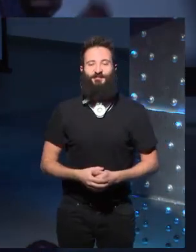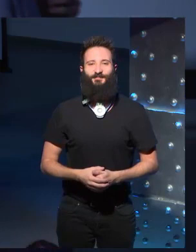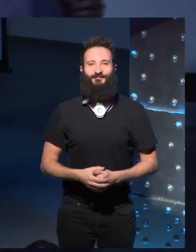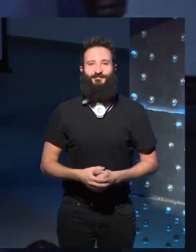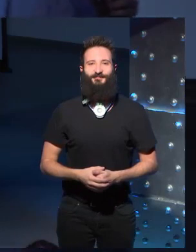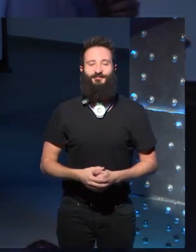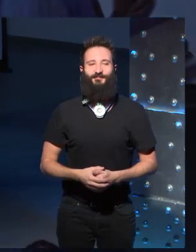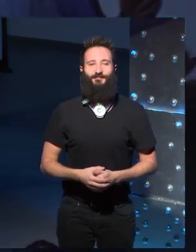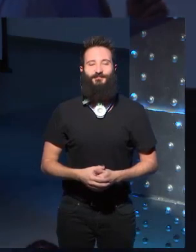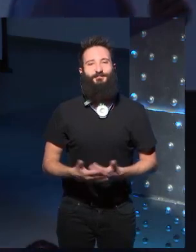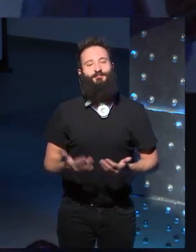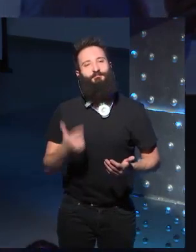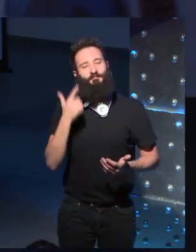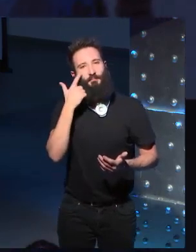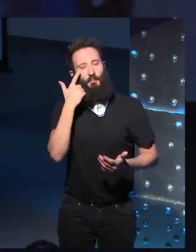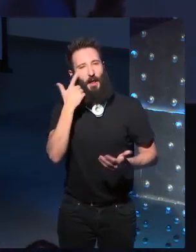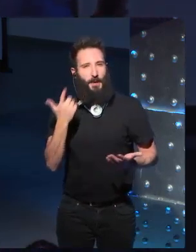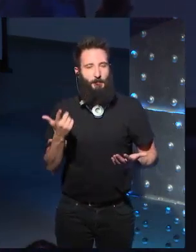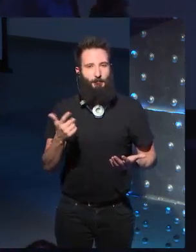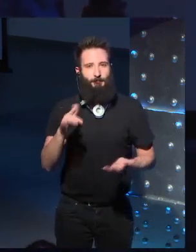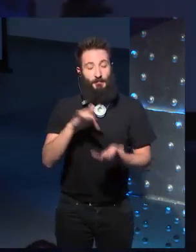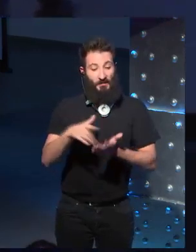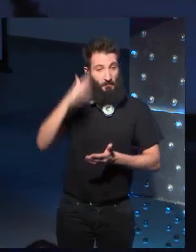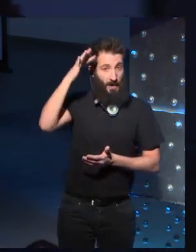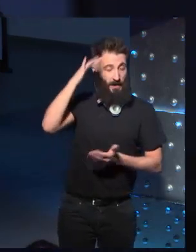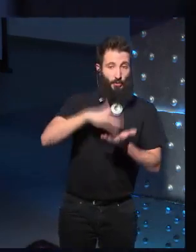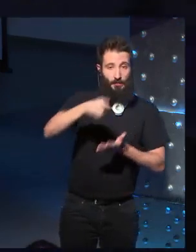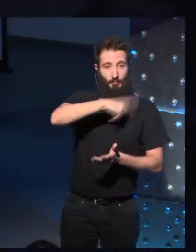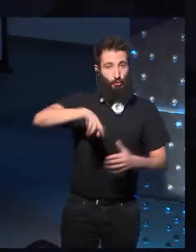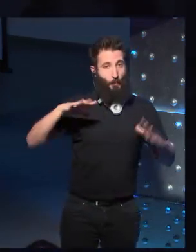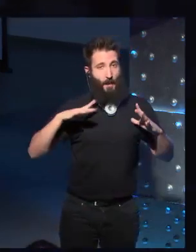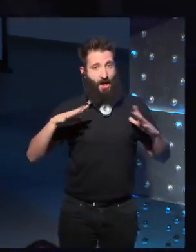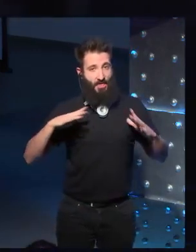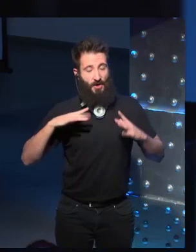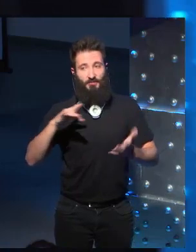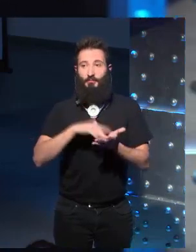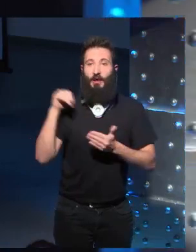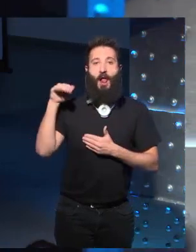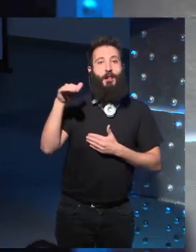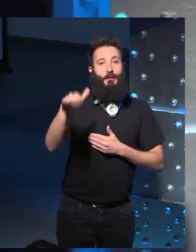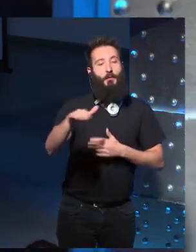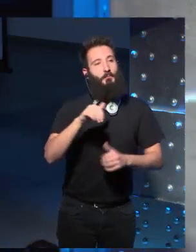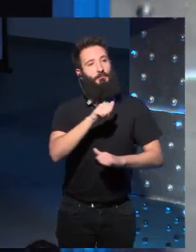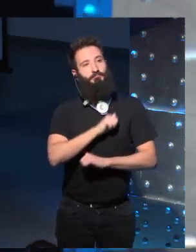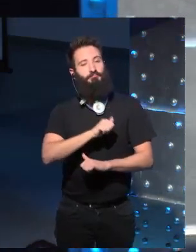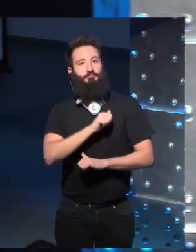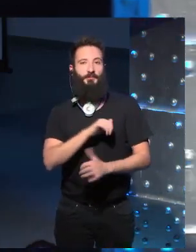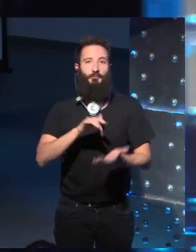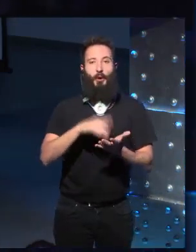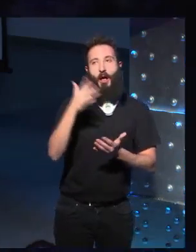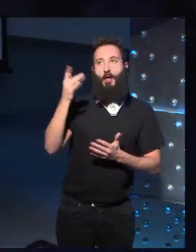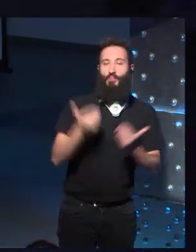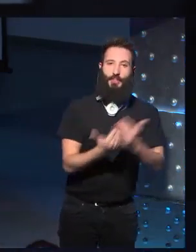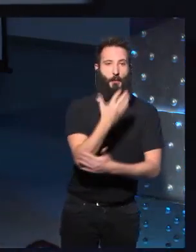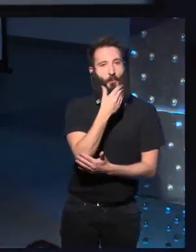let's see this. You're on holiday, you walk in the countryside, okay? It's a good, nice day, you walk,